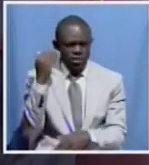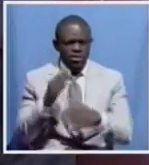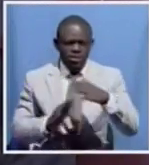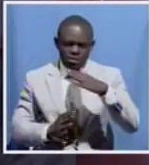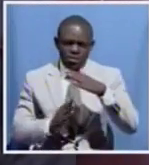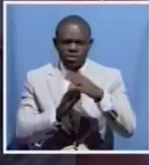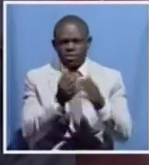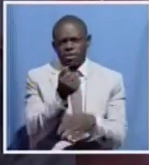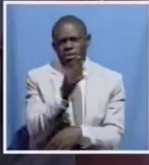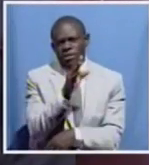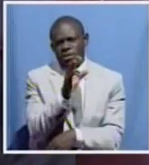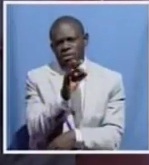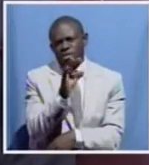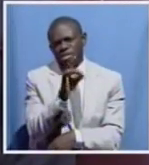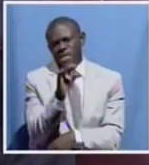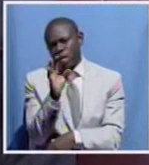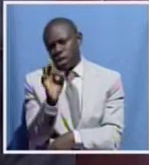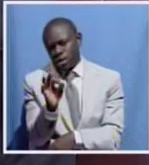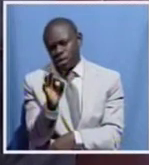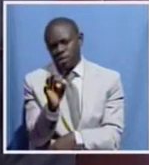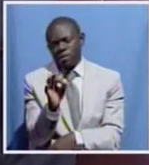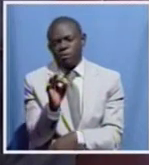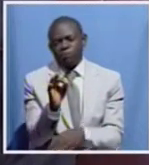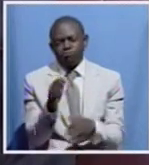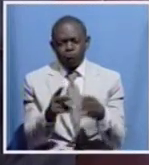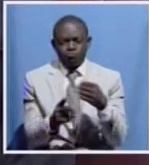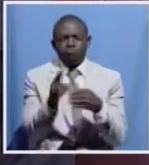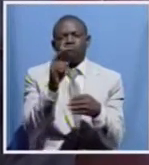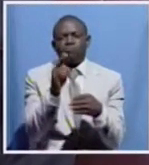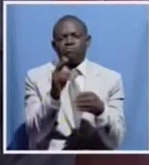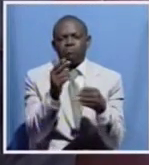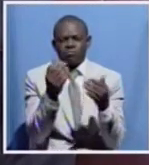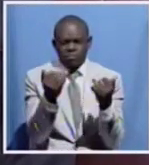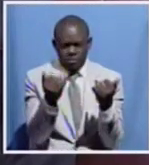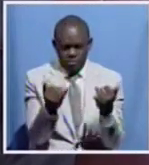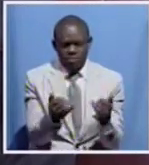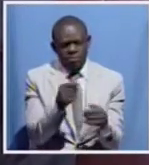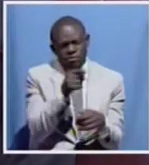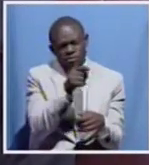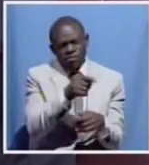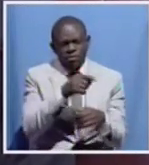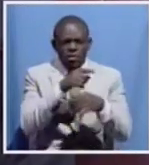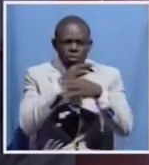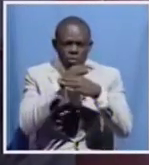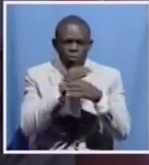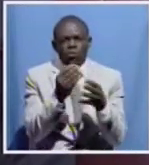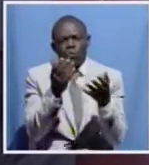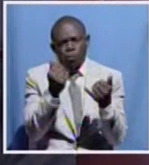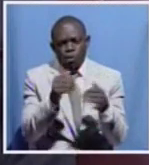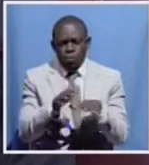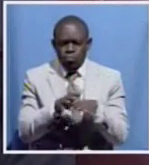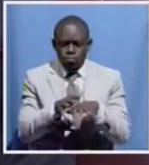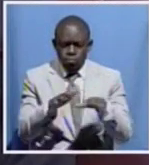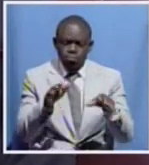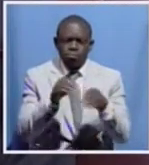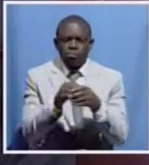1989. And they are now looking at trying to see whether they can expand their footprint in Africa. Because at the moment